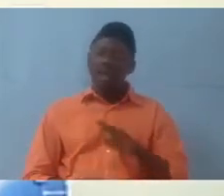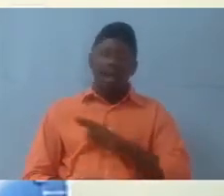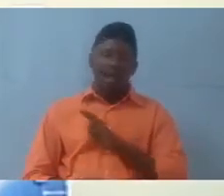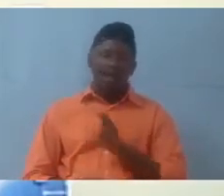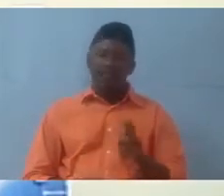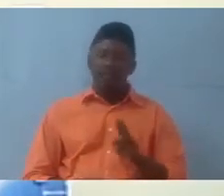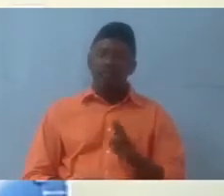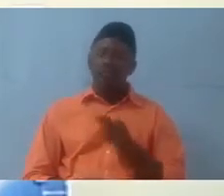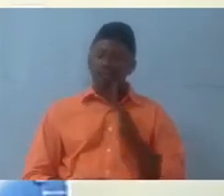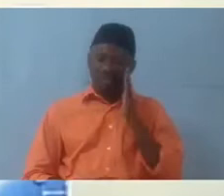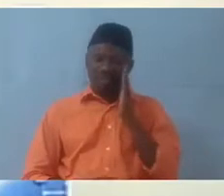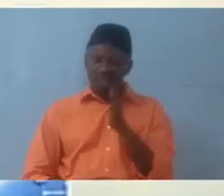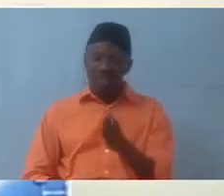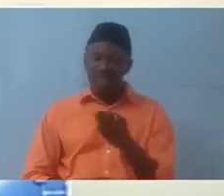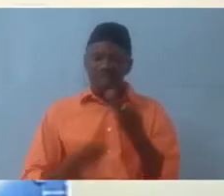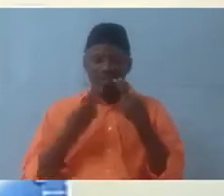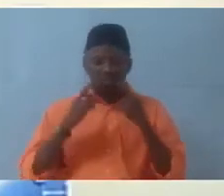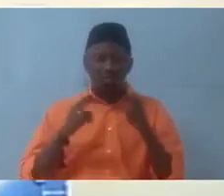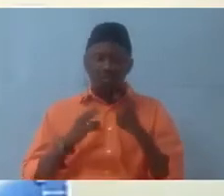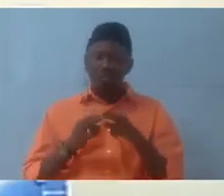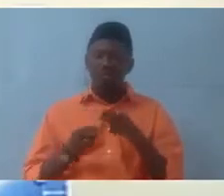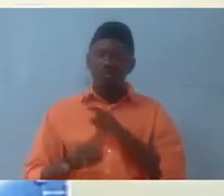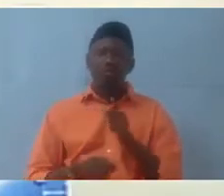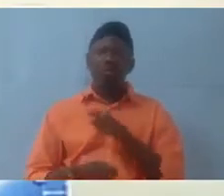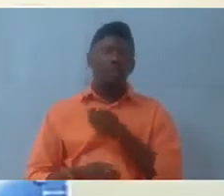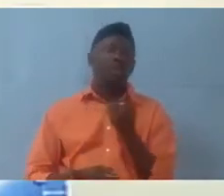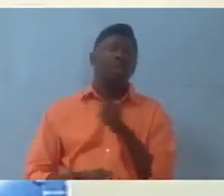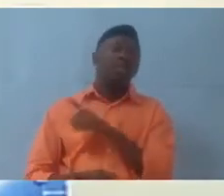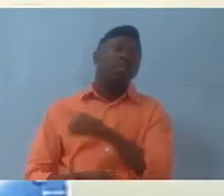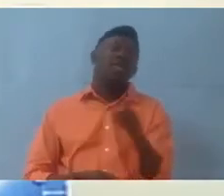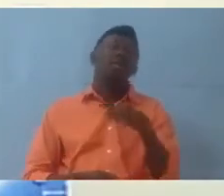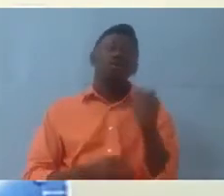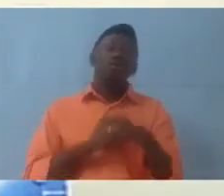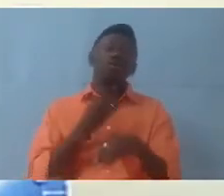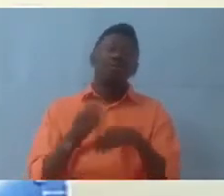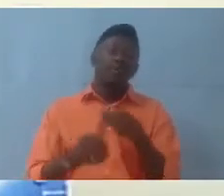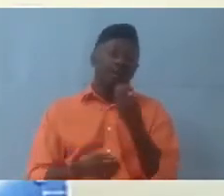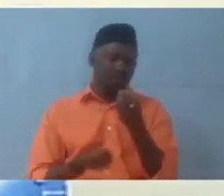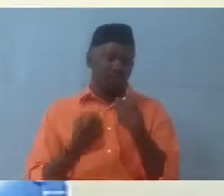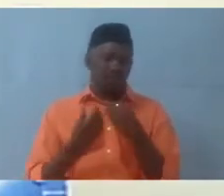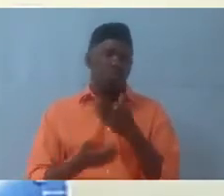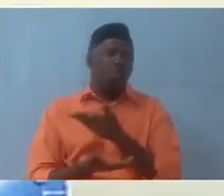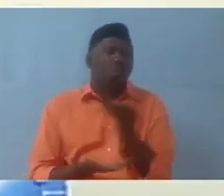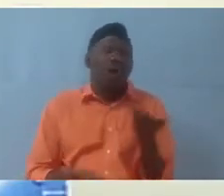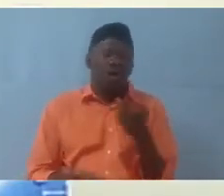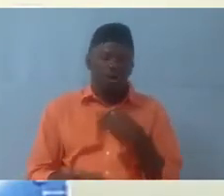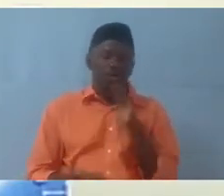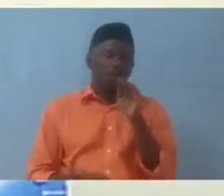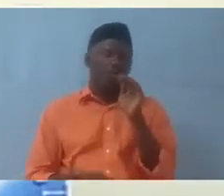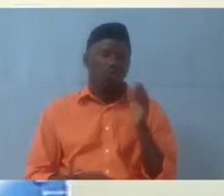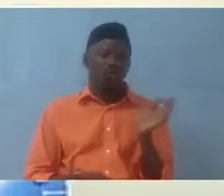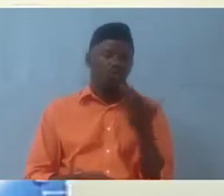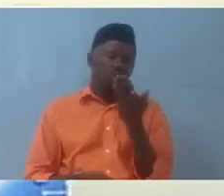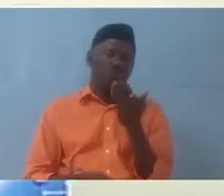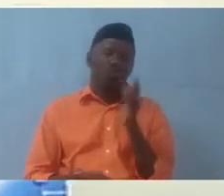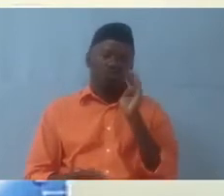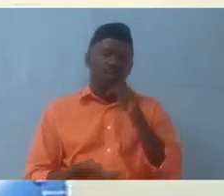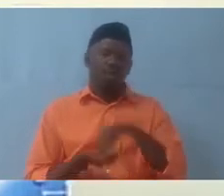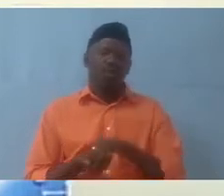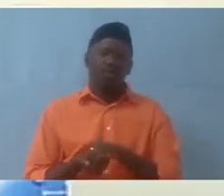to why I was called. They didn't tell me as to why I was called. Waxu ñoon man nak lan mo taxone ñu ooma. I knew at the time it was based on the